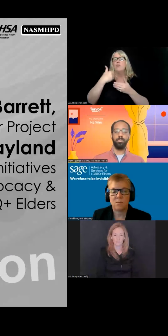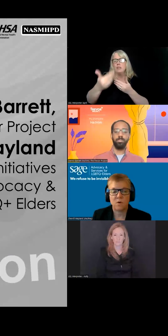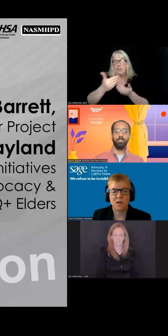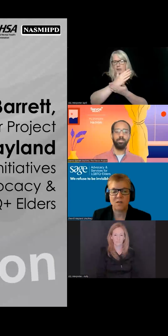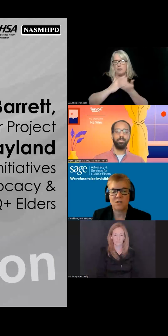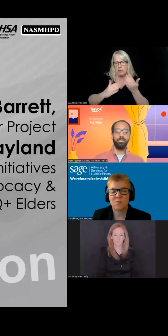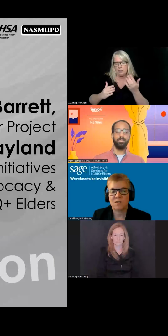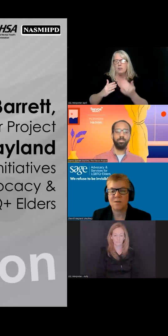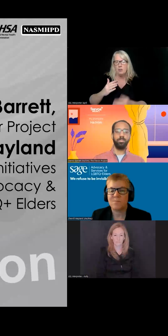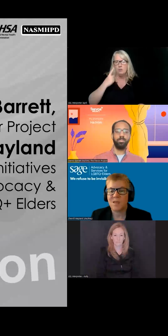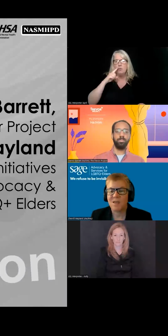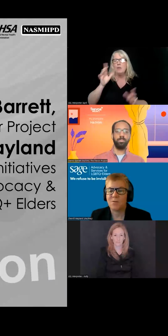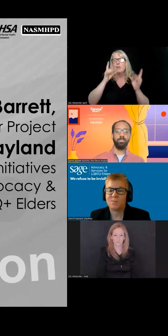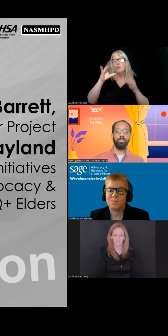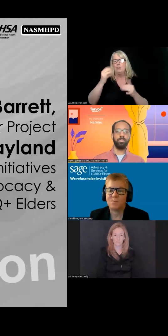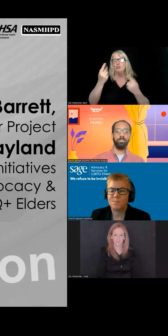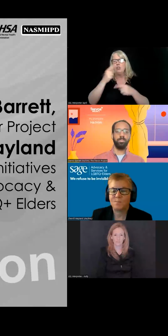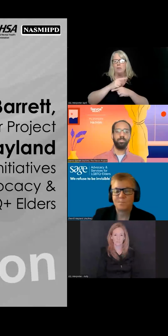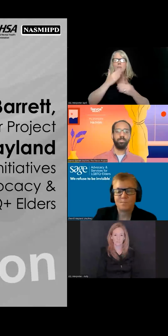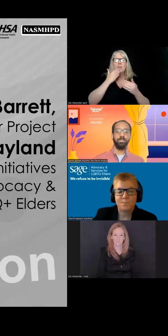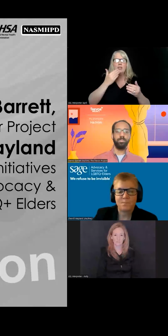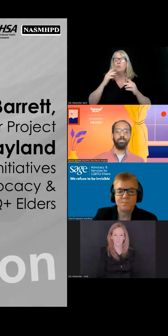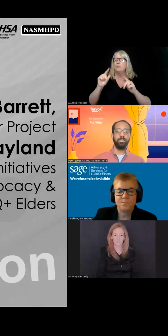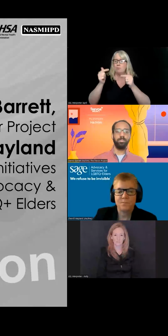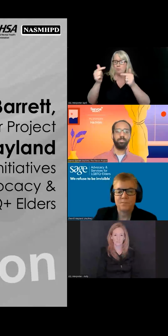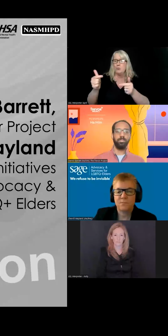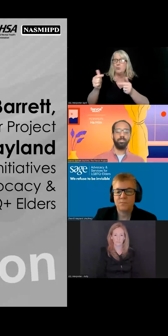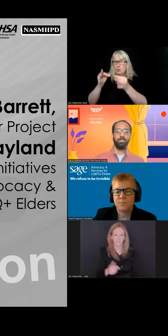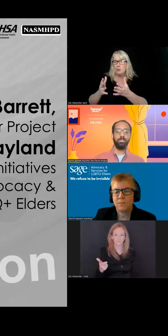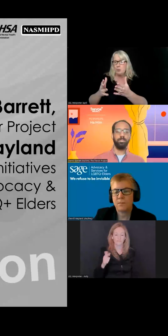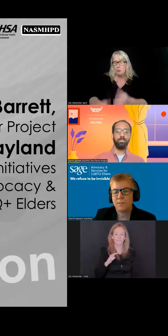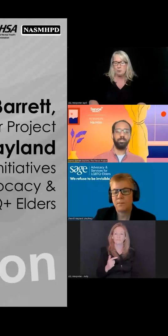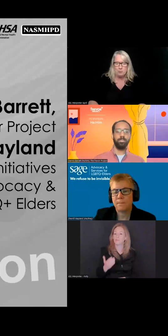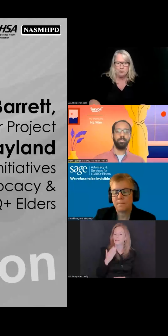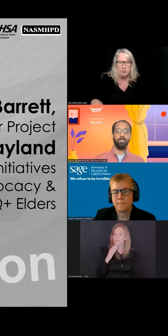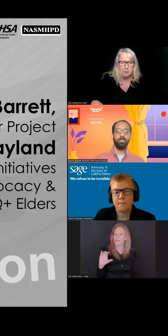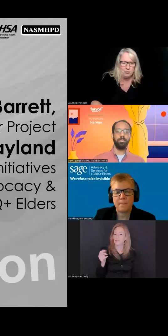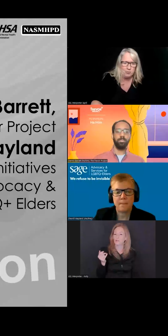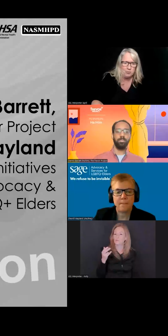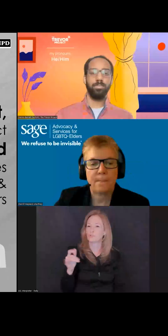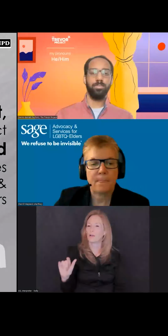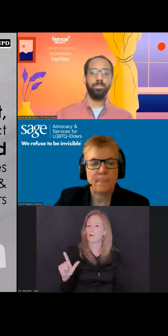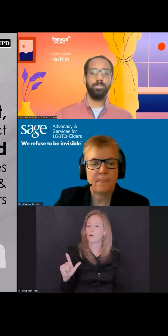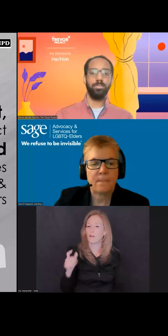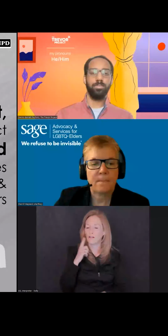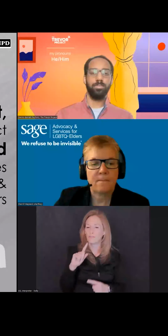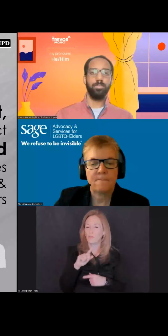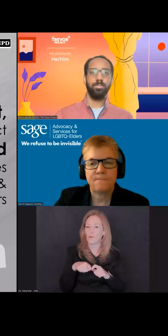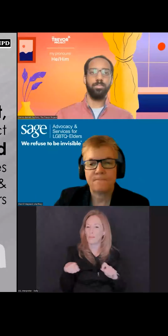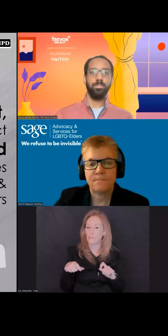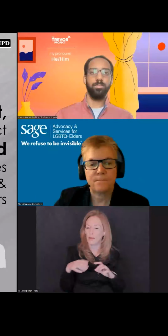the Crisis Jam today. Thank you. Thank you, Cheryl, for wrapping us up. And thank you, Dennis, for your thoughts as well. And of